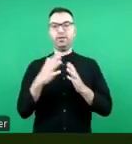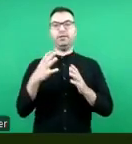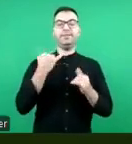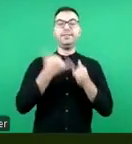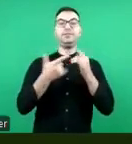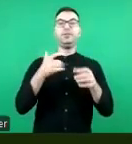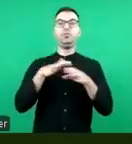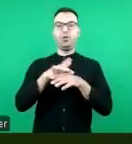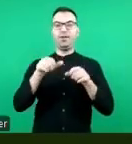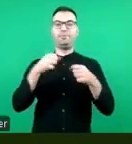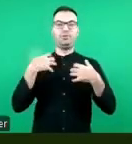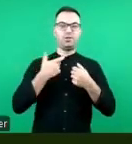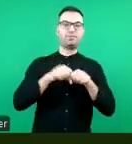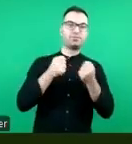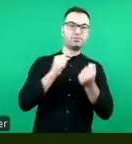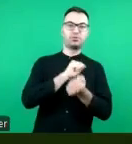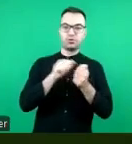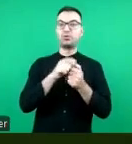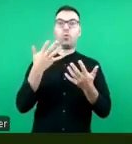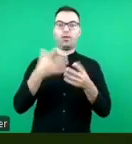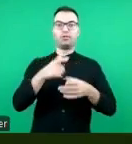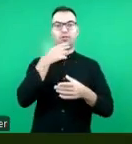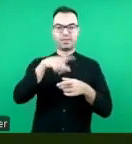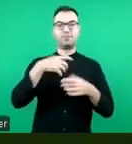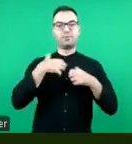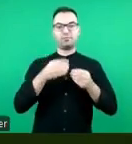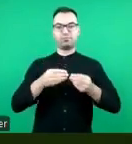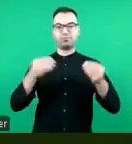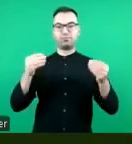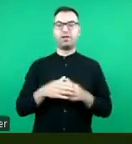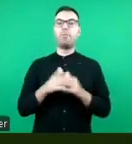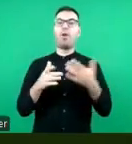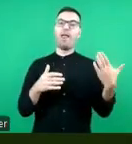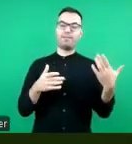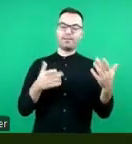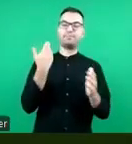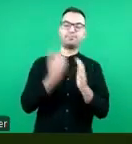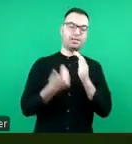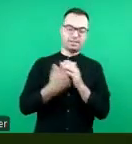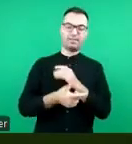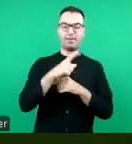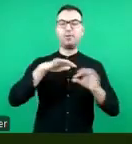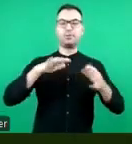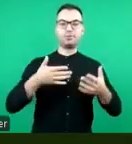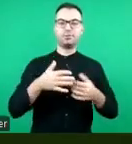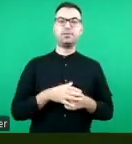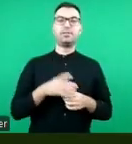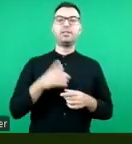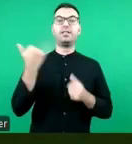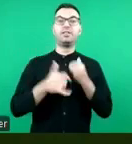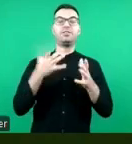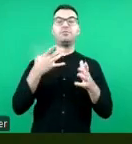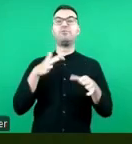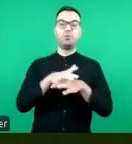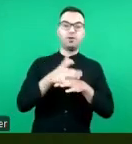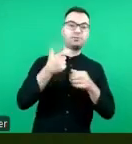disturbances, and left hand of the line, those are the losers, to say, who lose species richness by